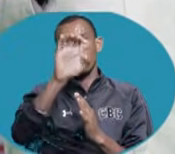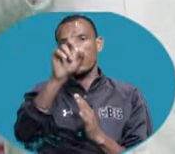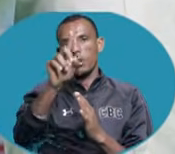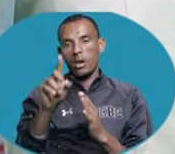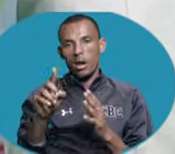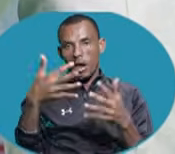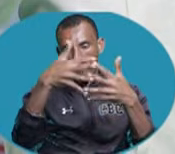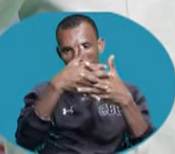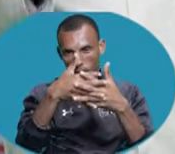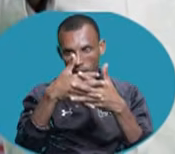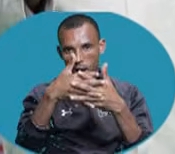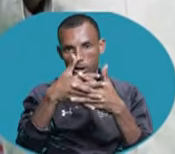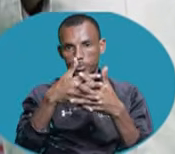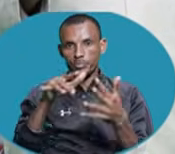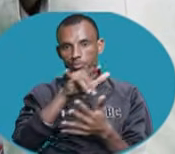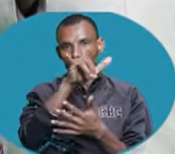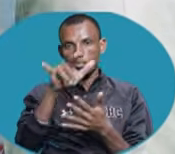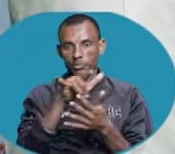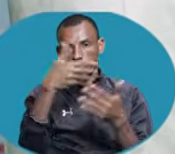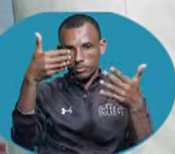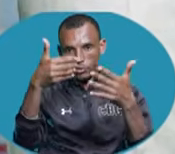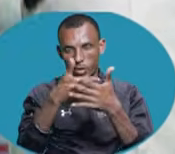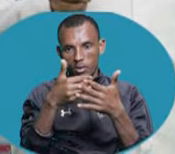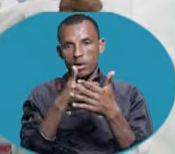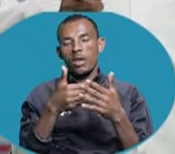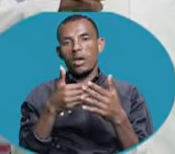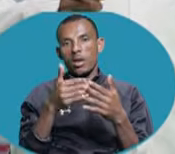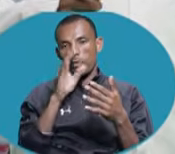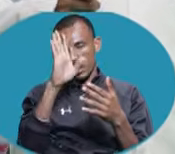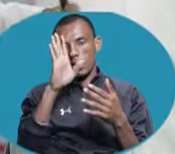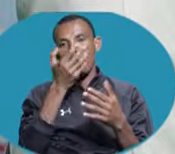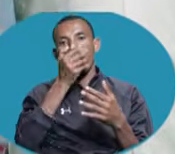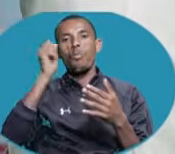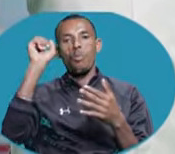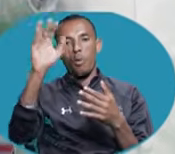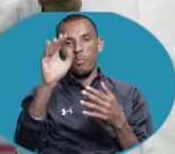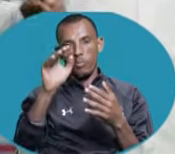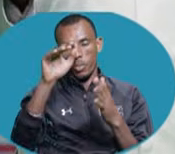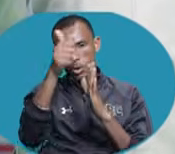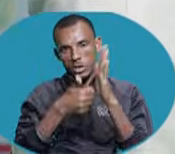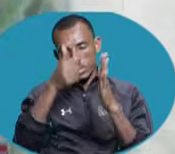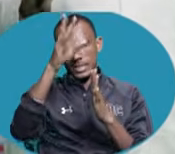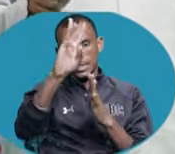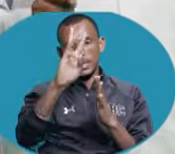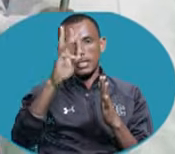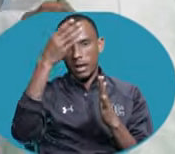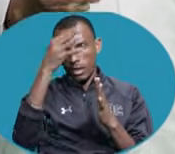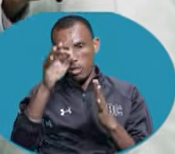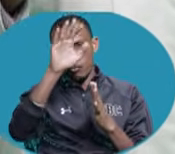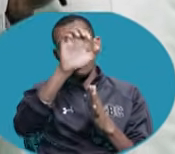6, 1945, at Hiroshima. August 9,